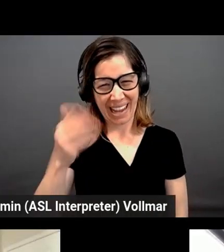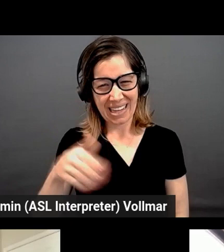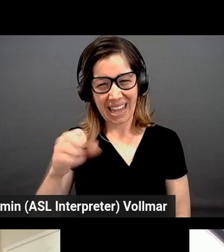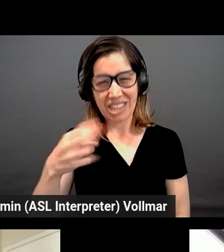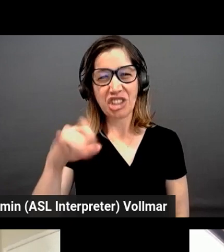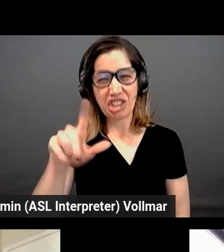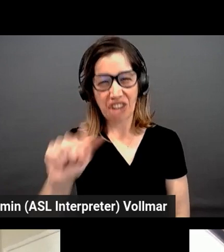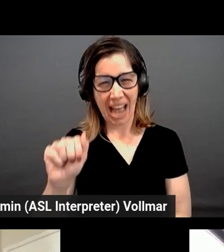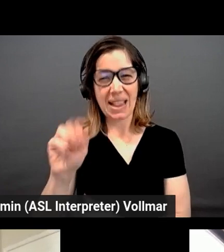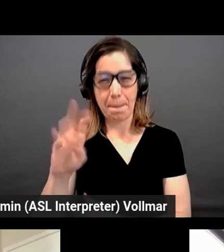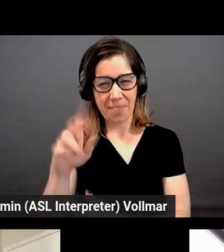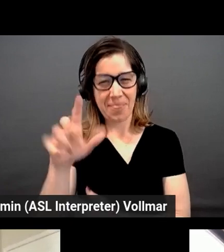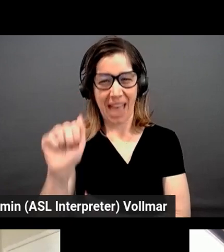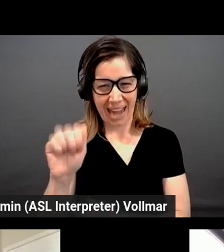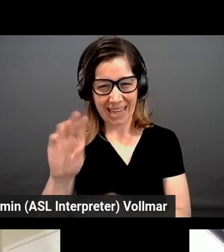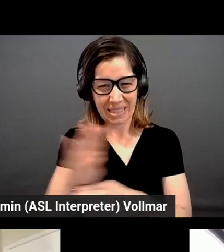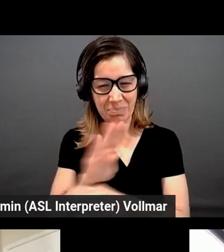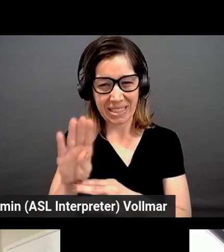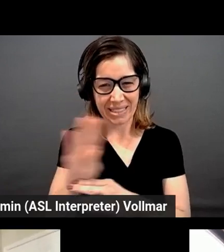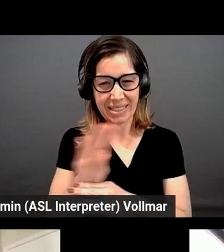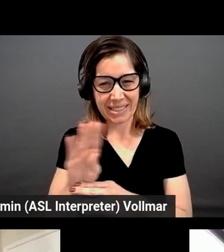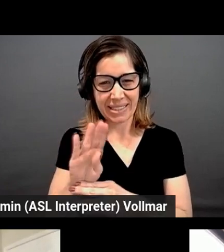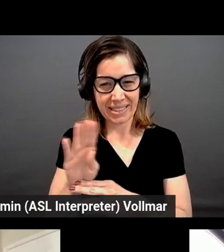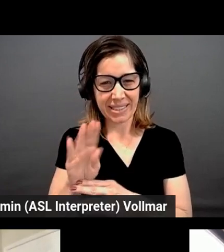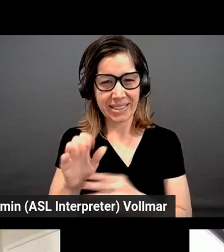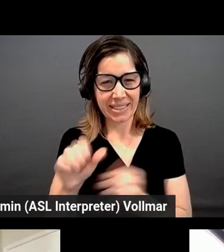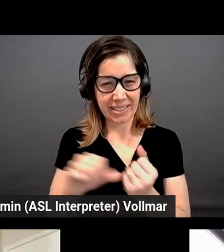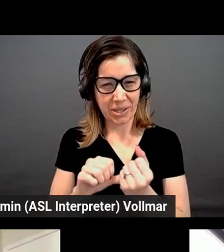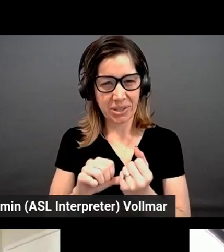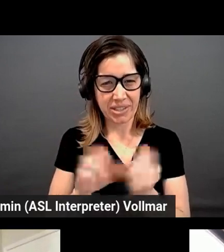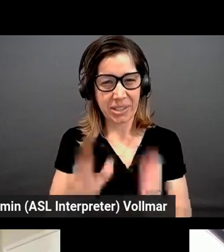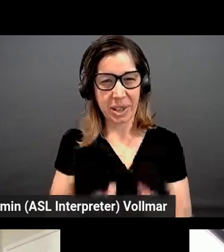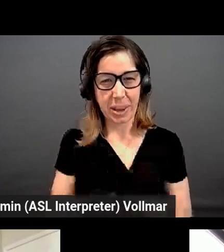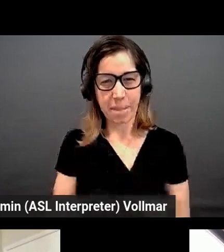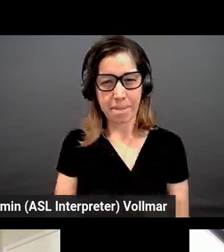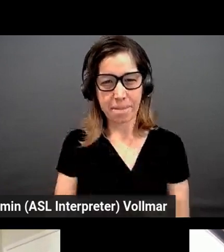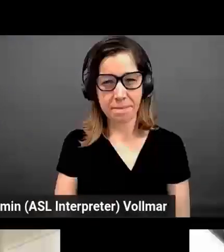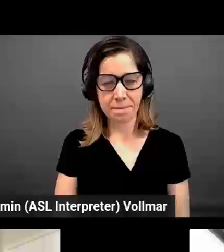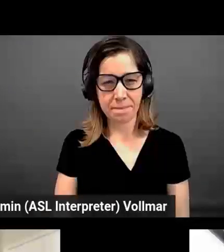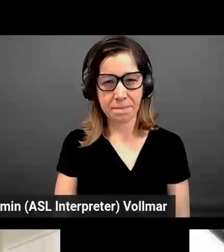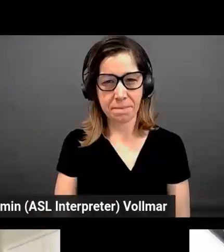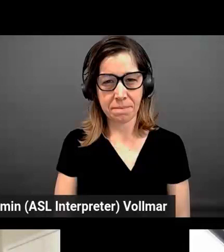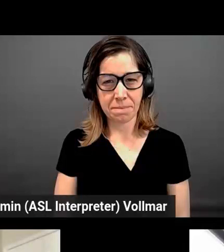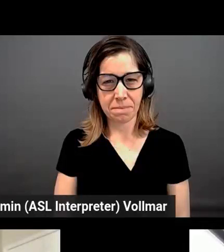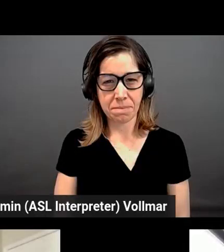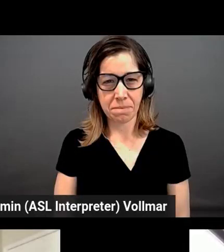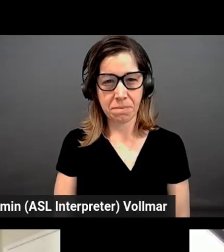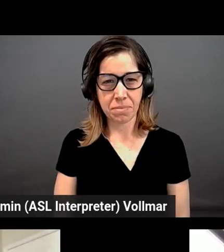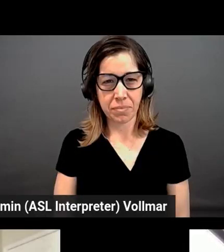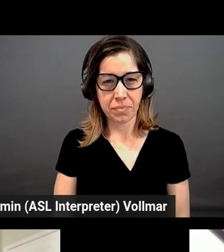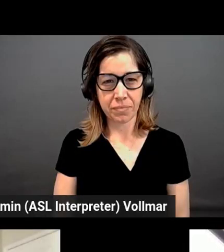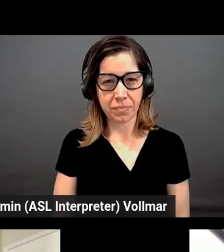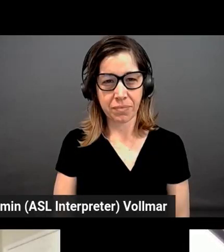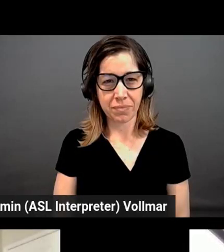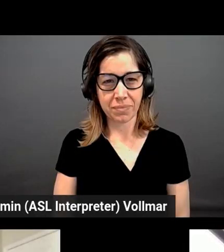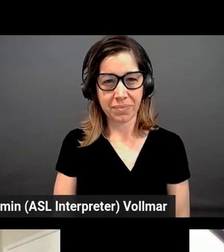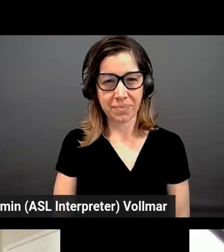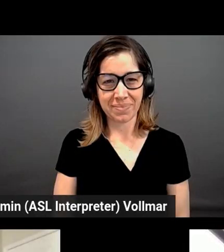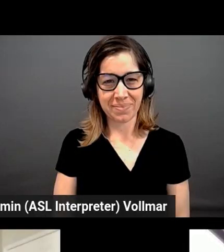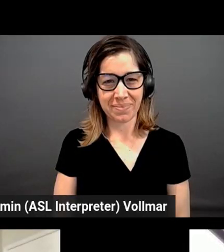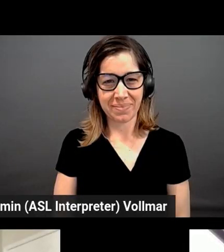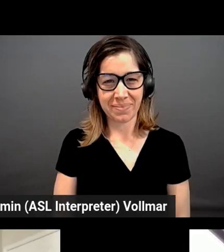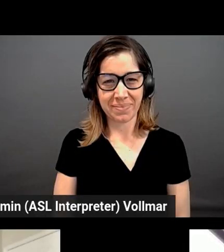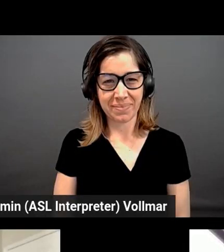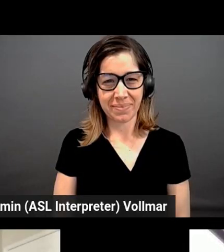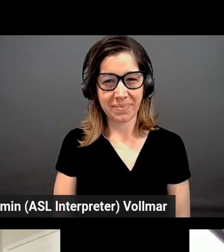Matthias, business development for AWS Clean Rooms. I'm based out of Denver, Colorado. And I've had the pleasure of working on this service for over a year throughout